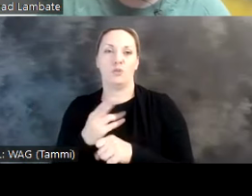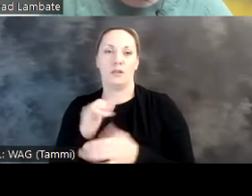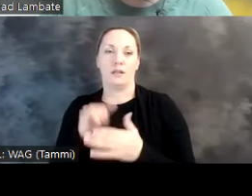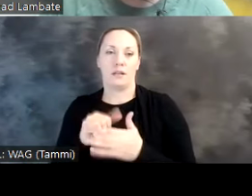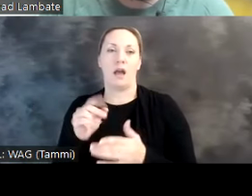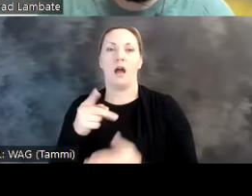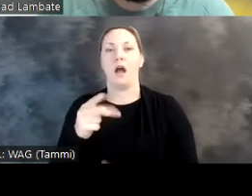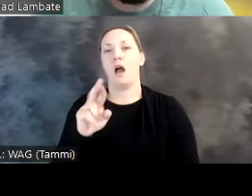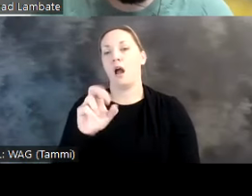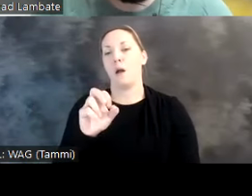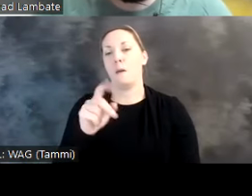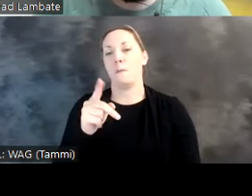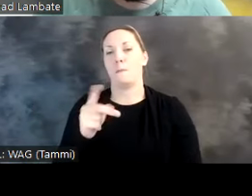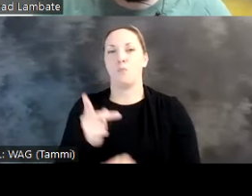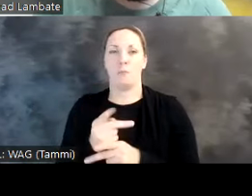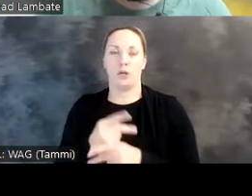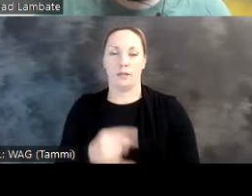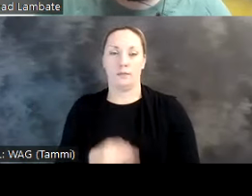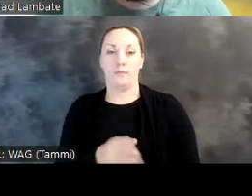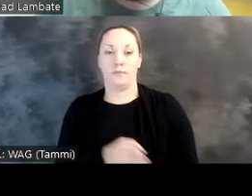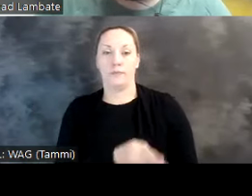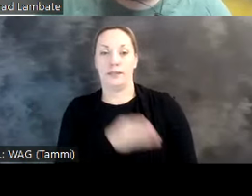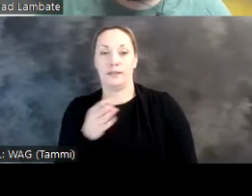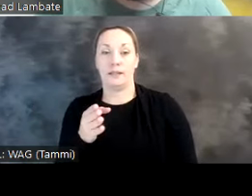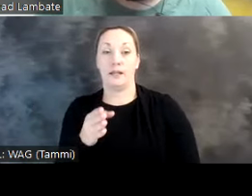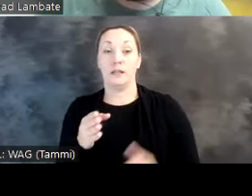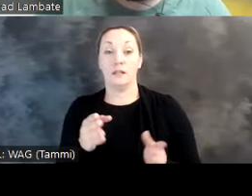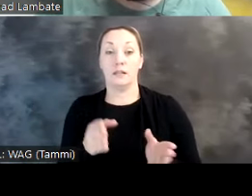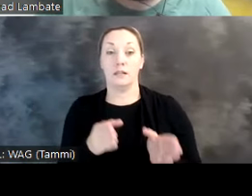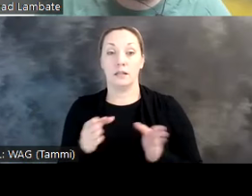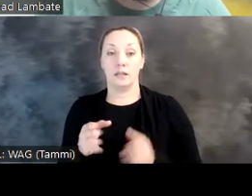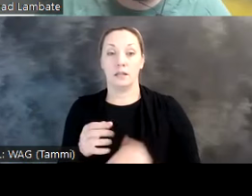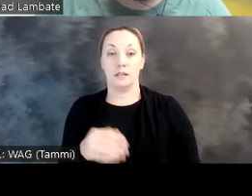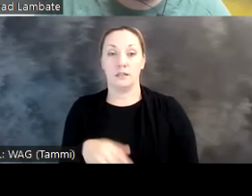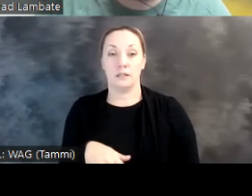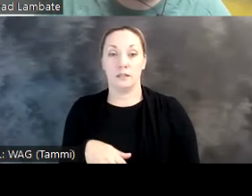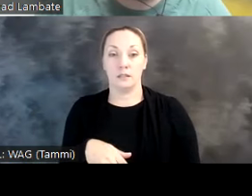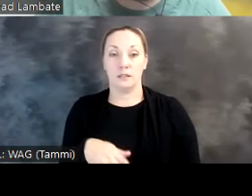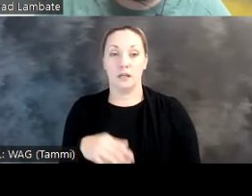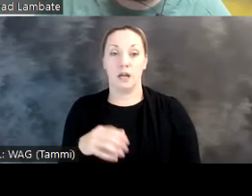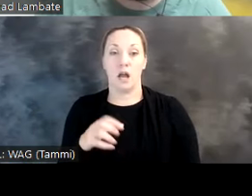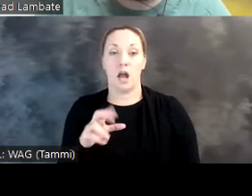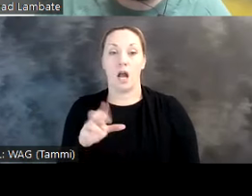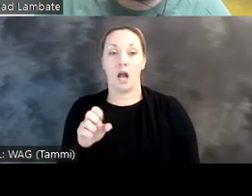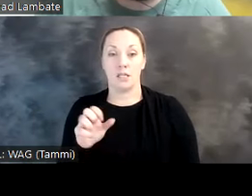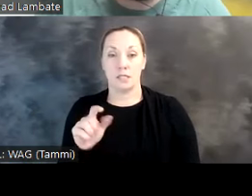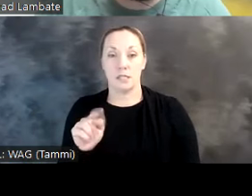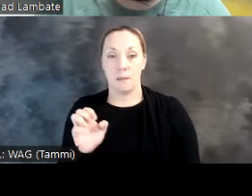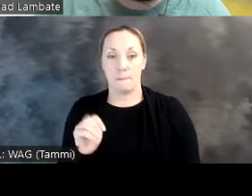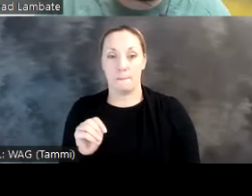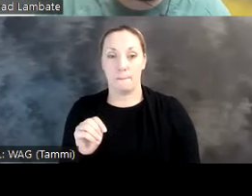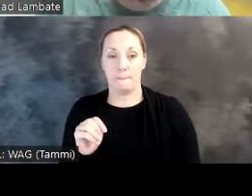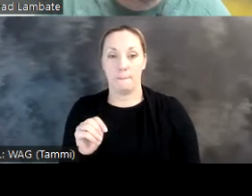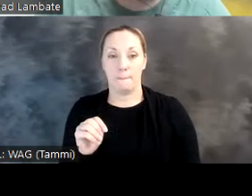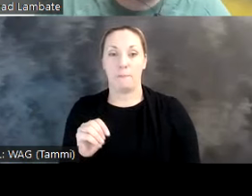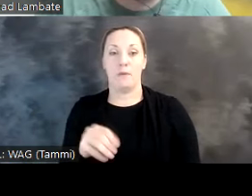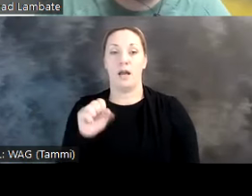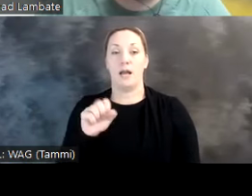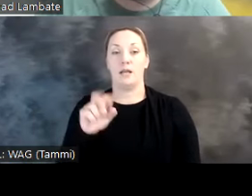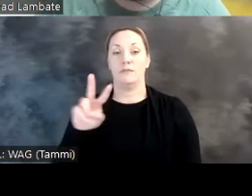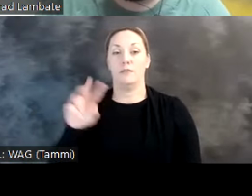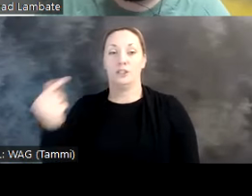property. The next is using a SVG custom focus. So over here also, we'll use a